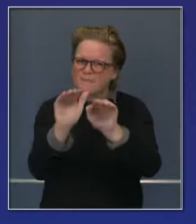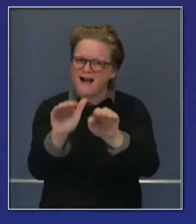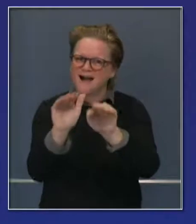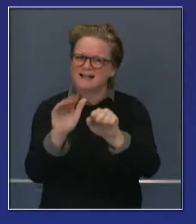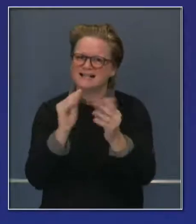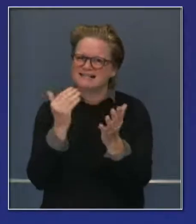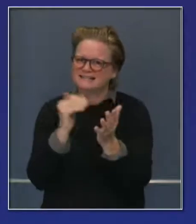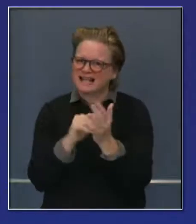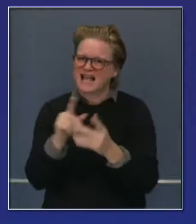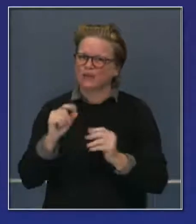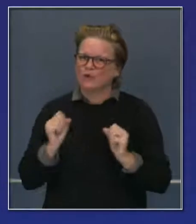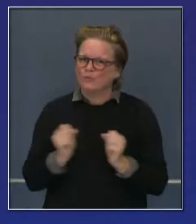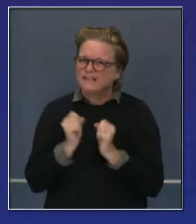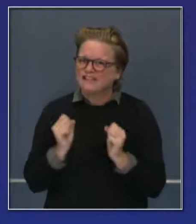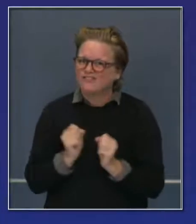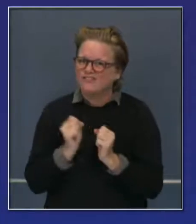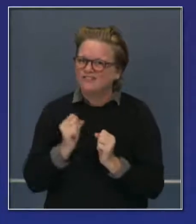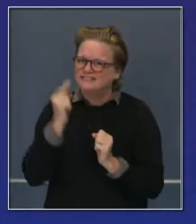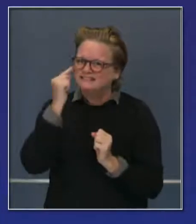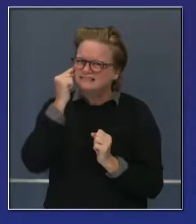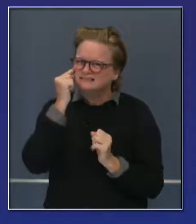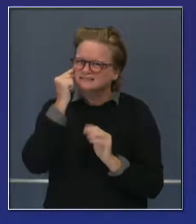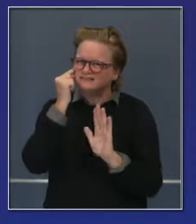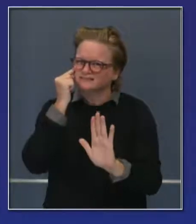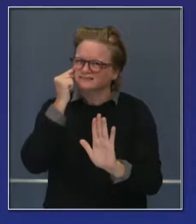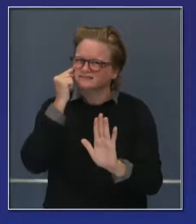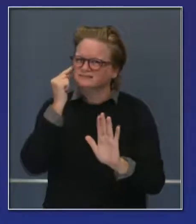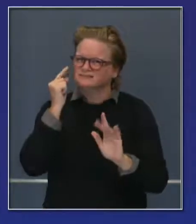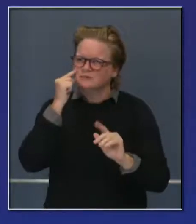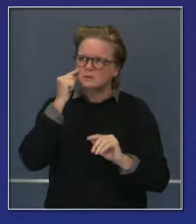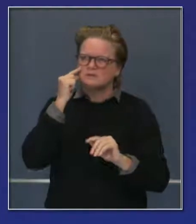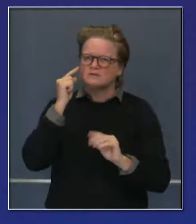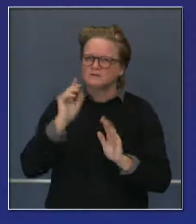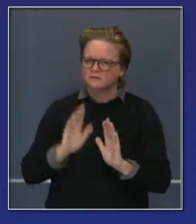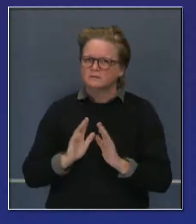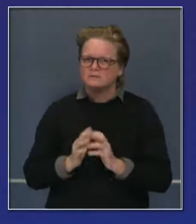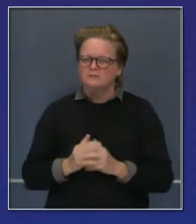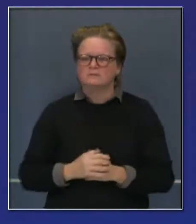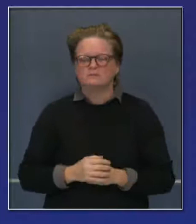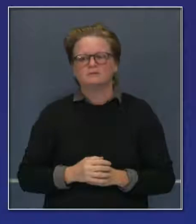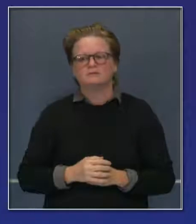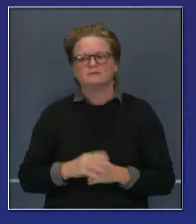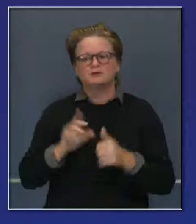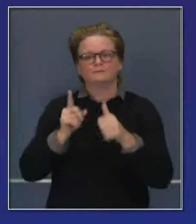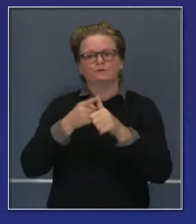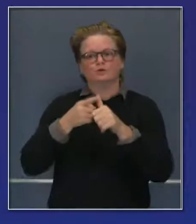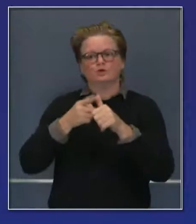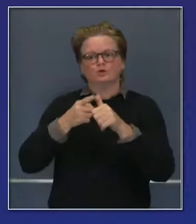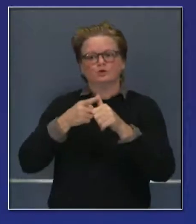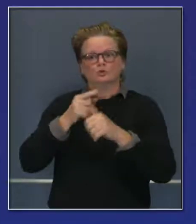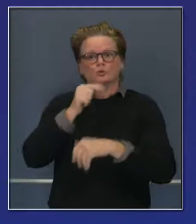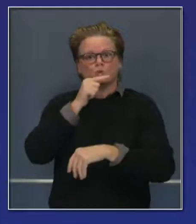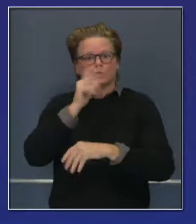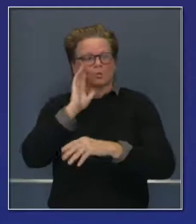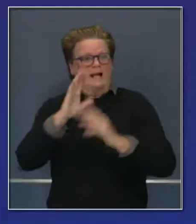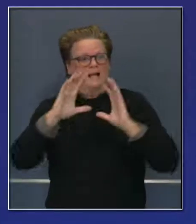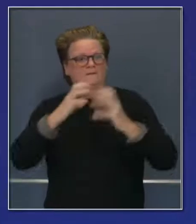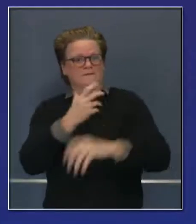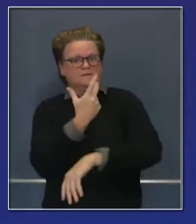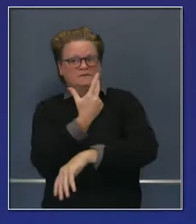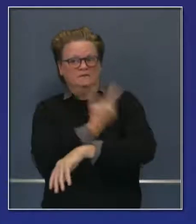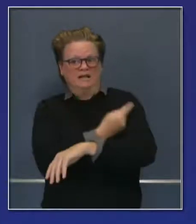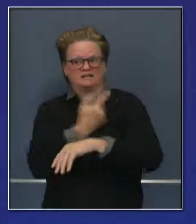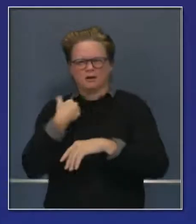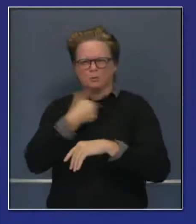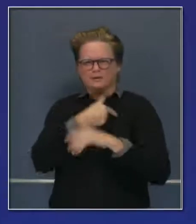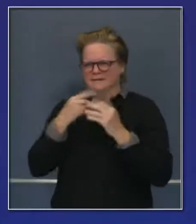high-risk groups, you may not be in this category, 65 and over at a skilled nursing facility or a residential care facility. You may not be someone